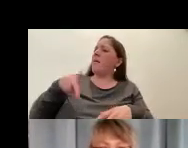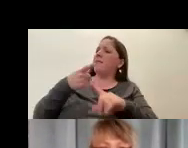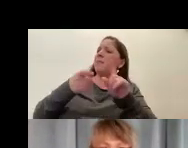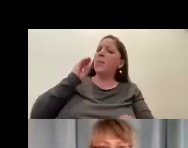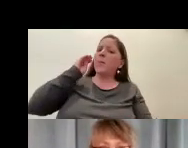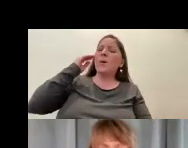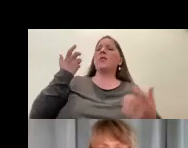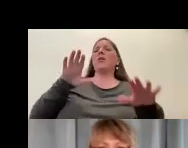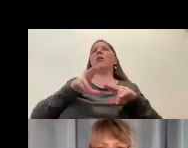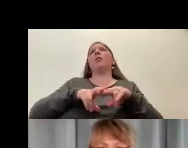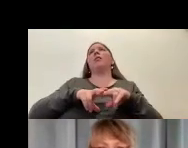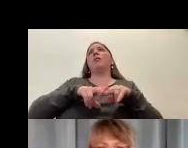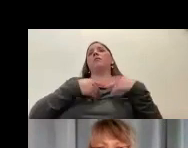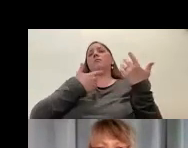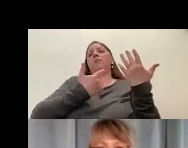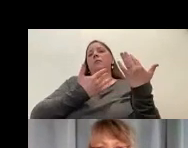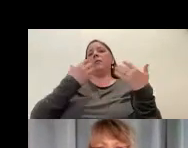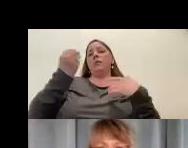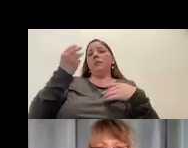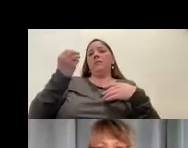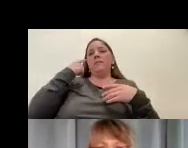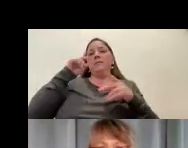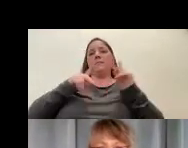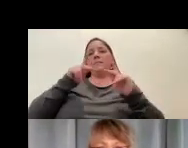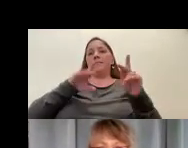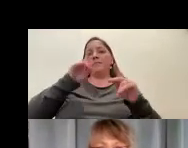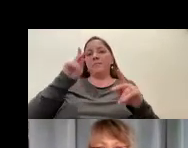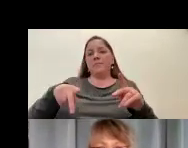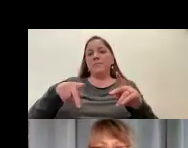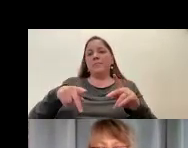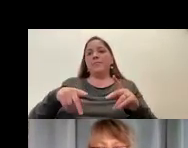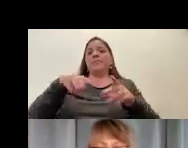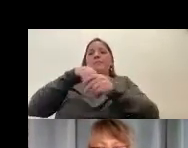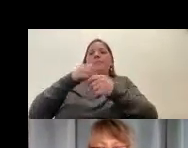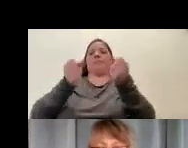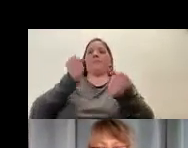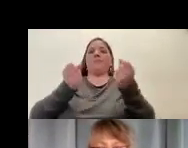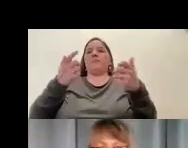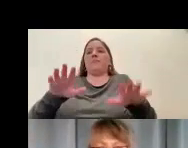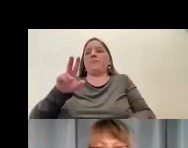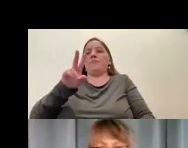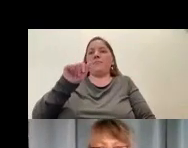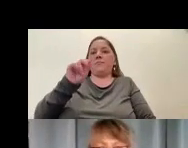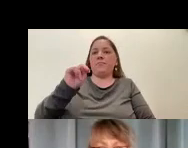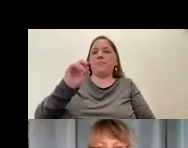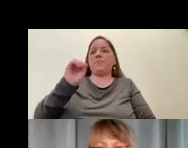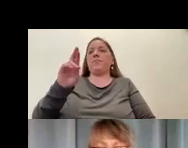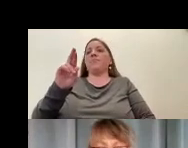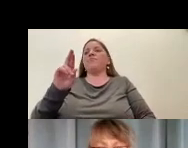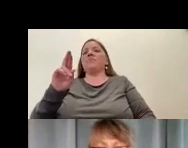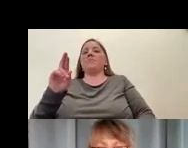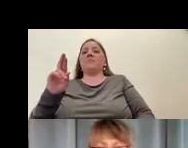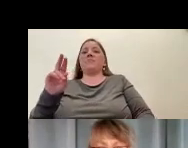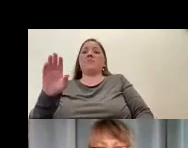to wait outside for someone to pick them up, be in a vehicle, not in a bus or van. They wanted the rides